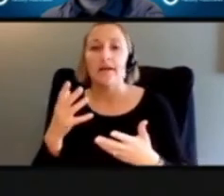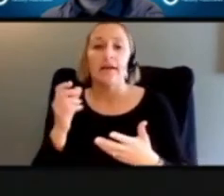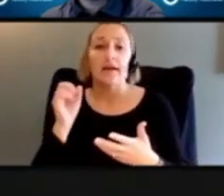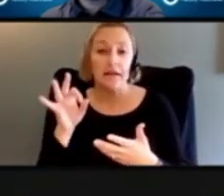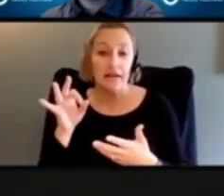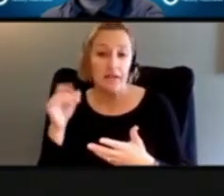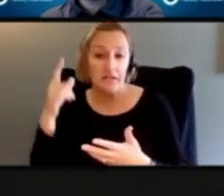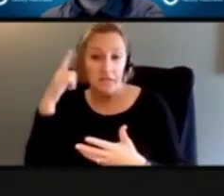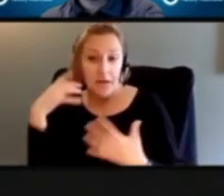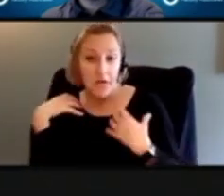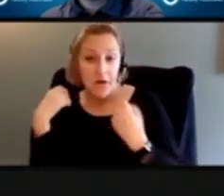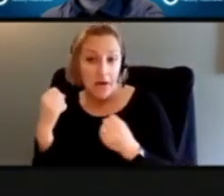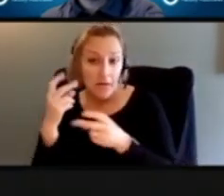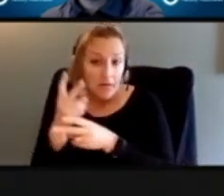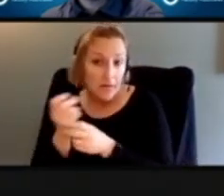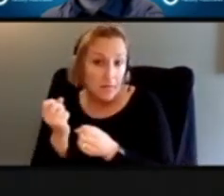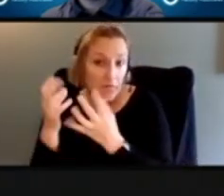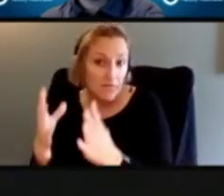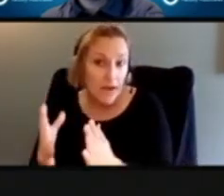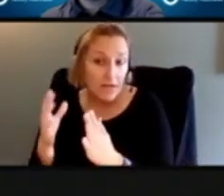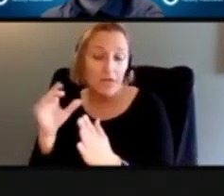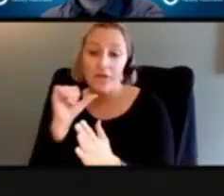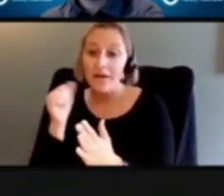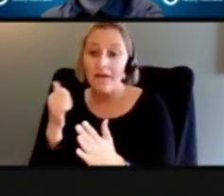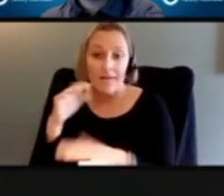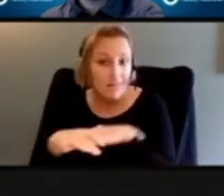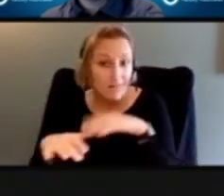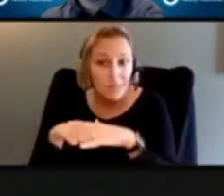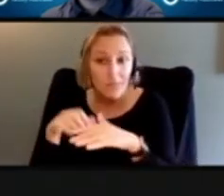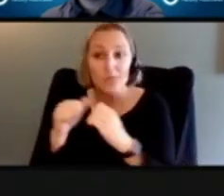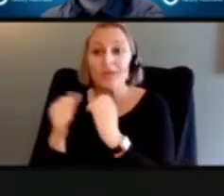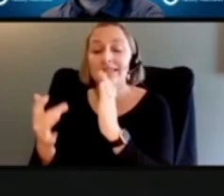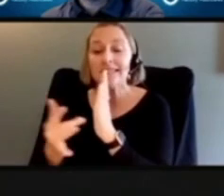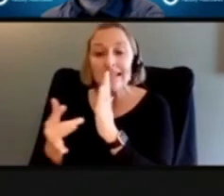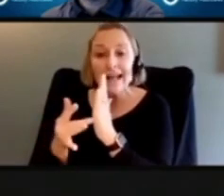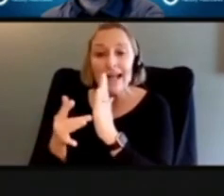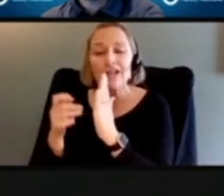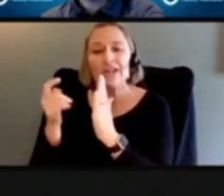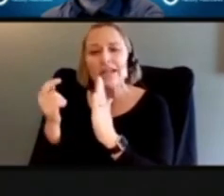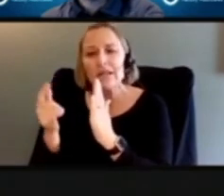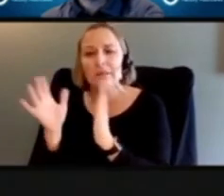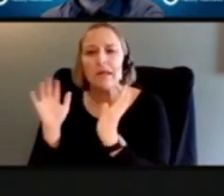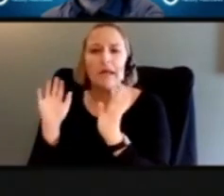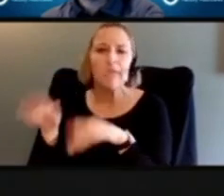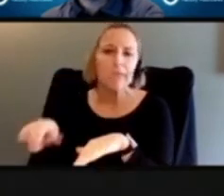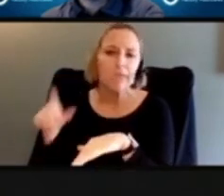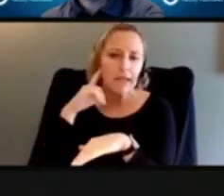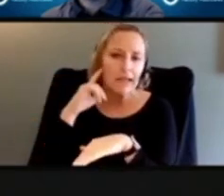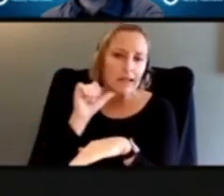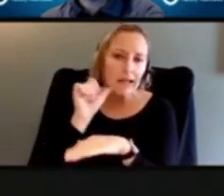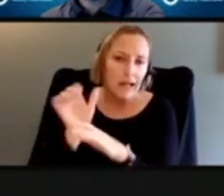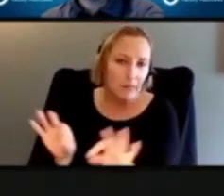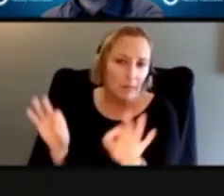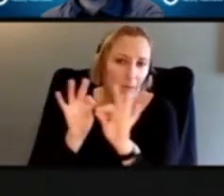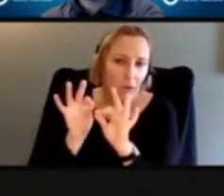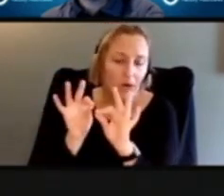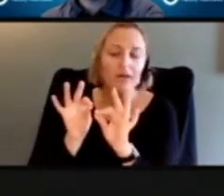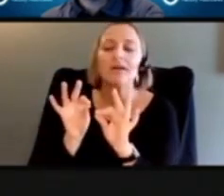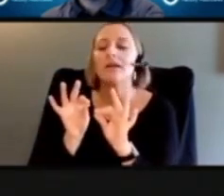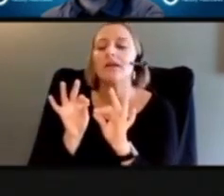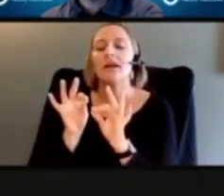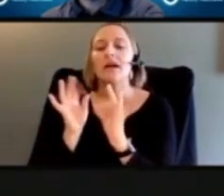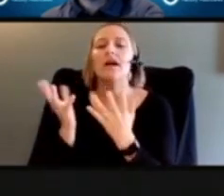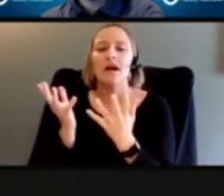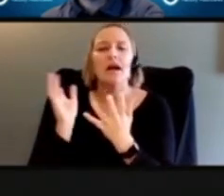not comfortable with technology and is kind of downplaying its importance within healthcare, that